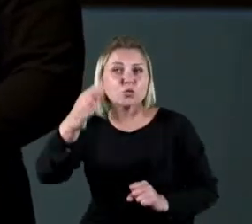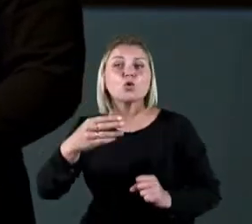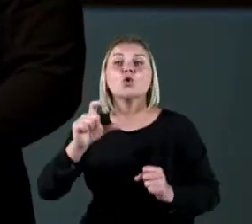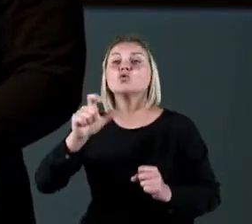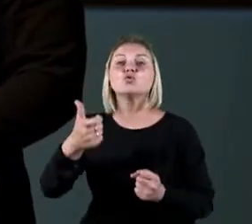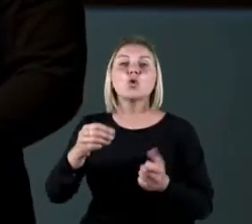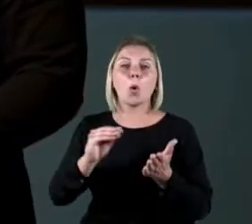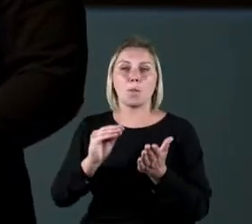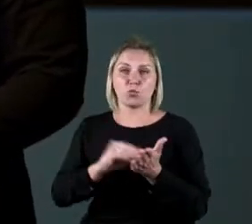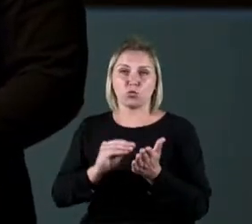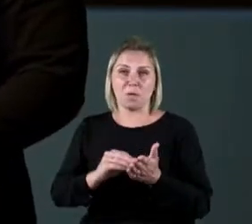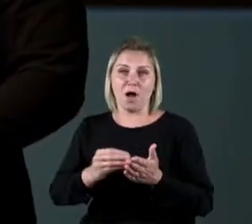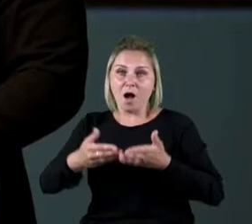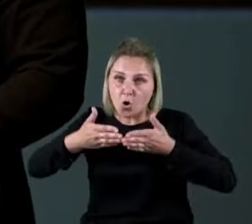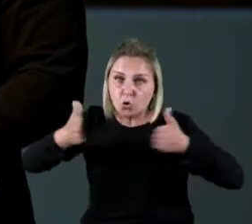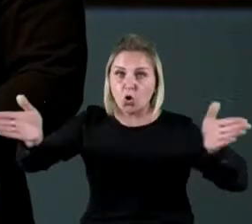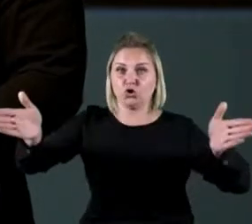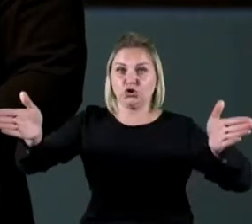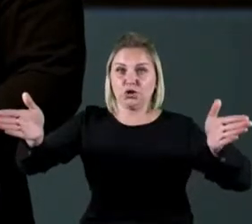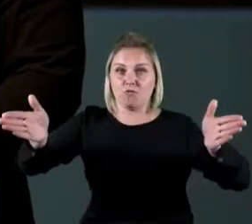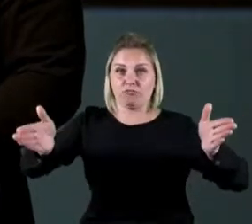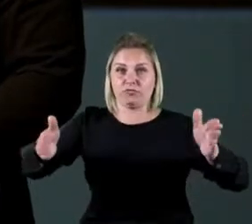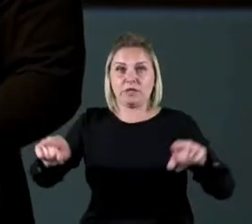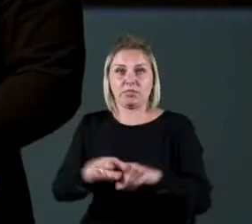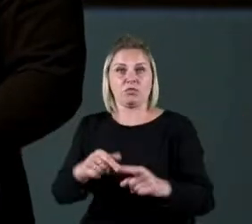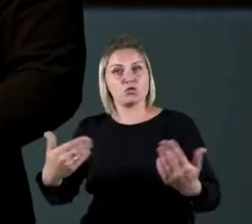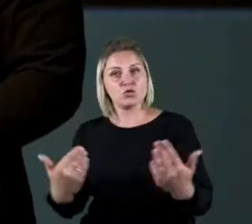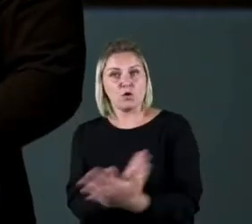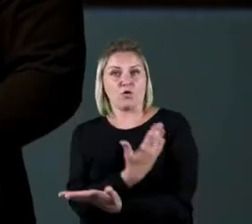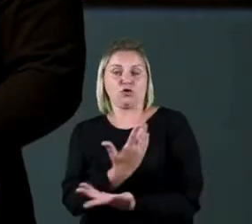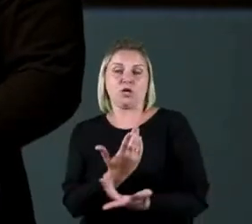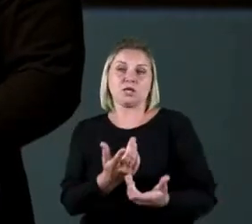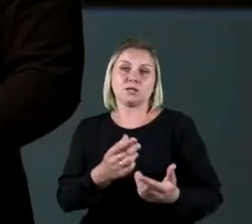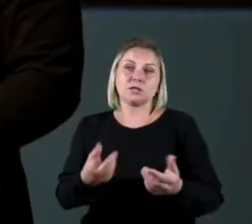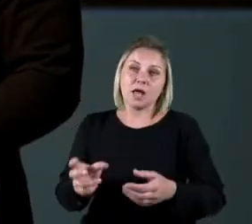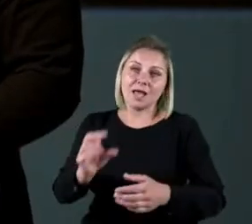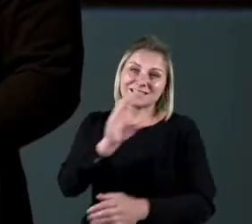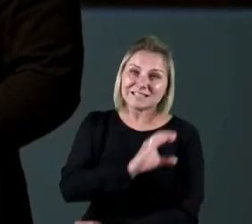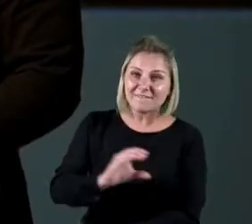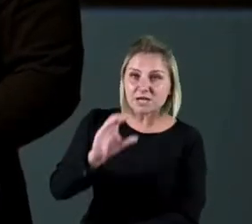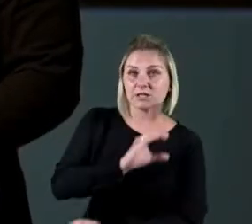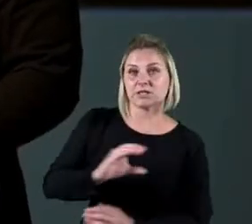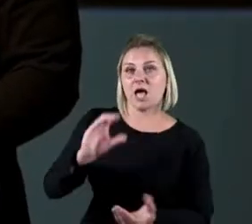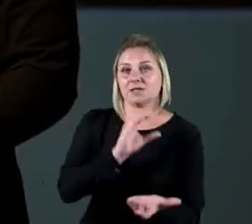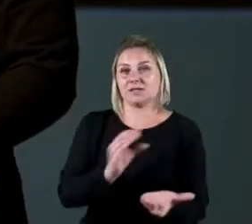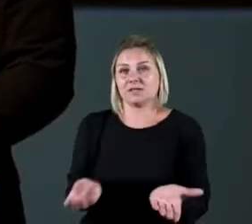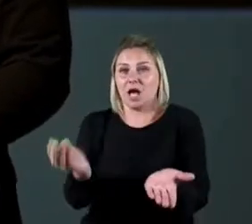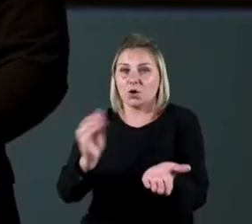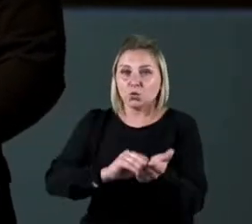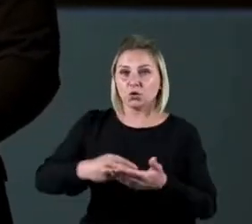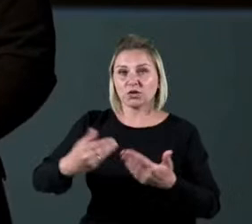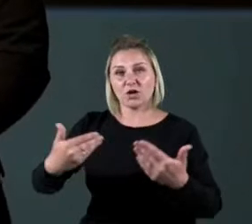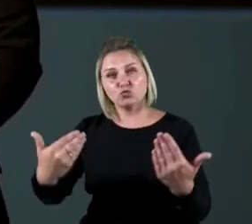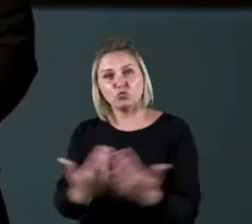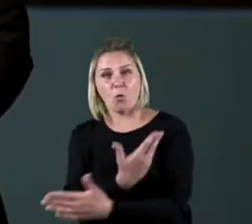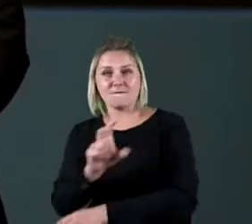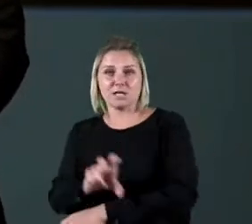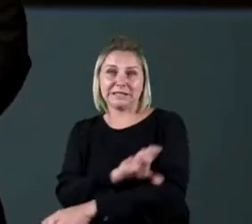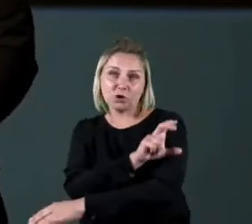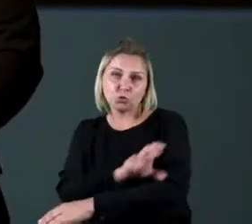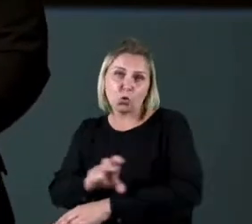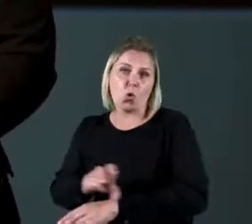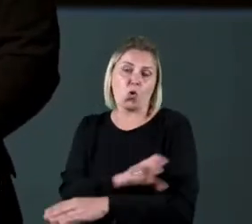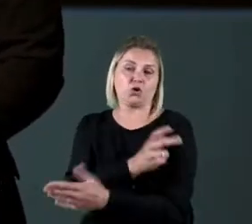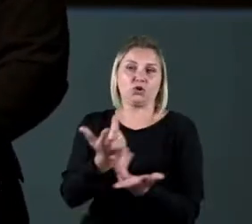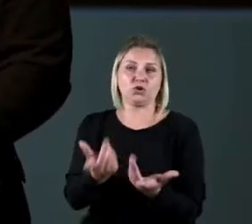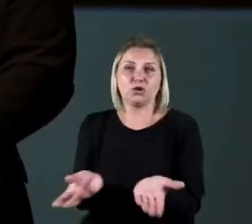the potential offered by digital technology-based development solutions by improving access